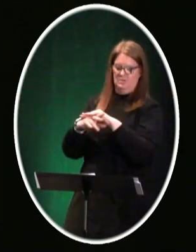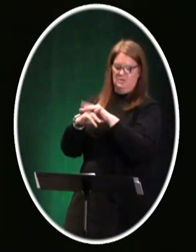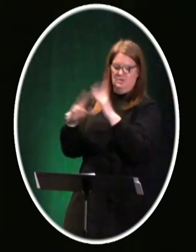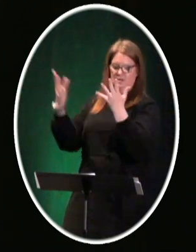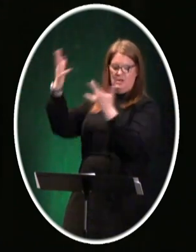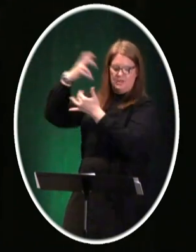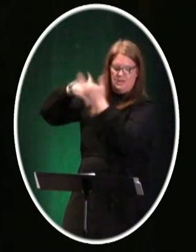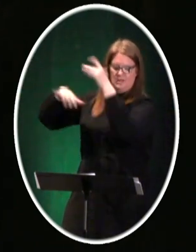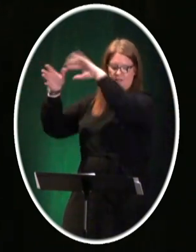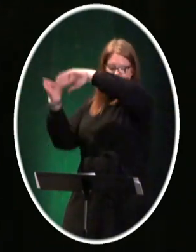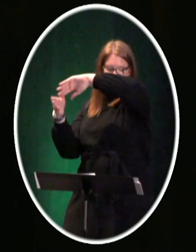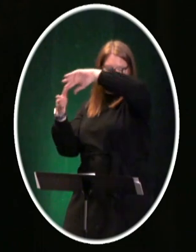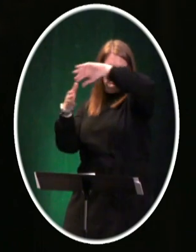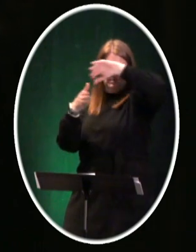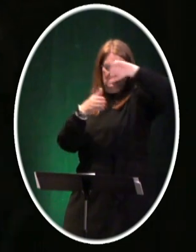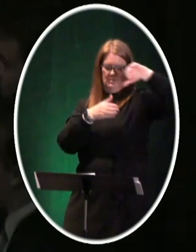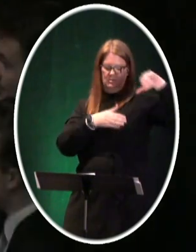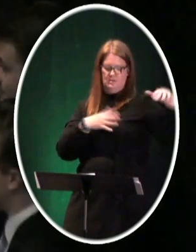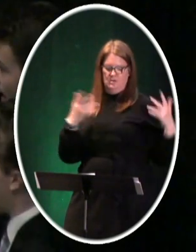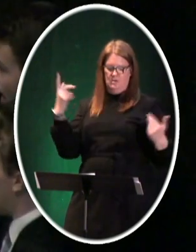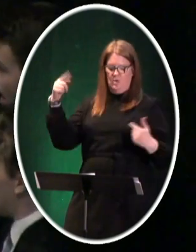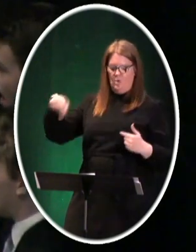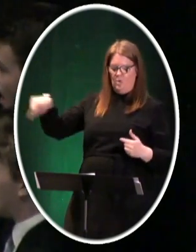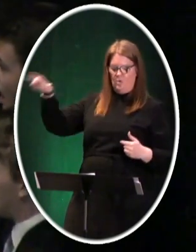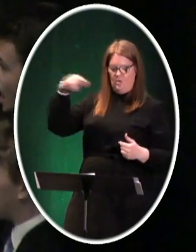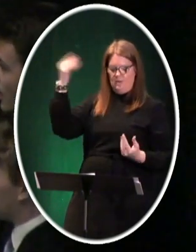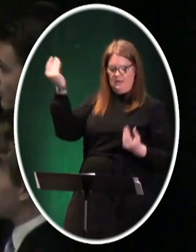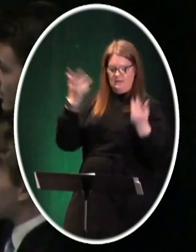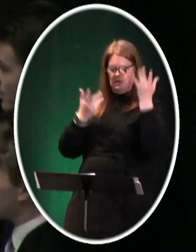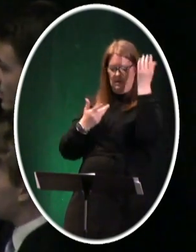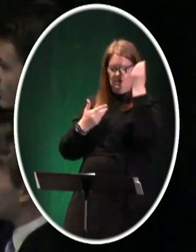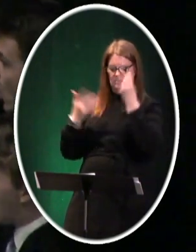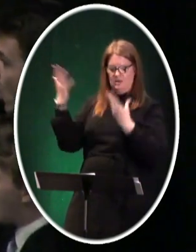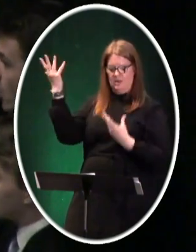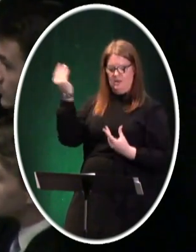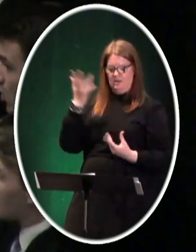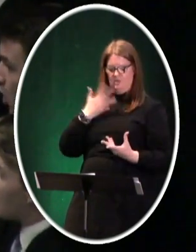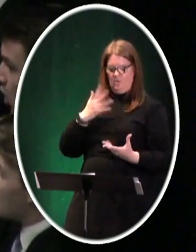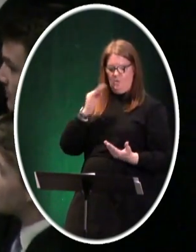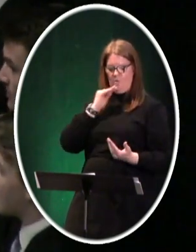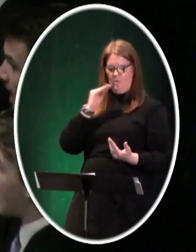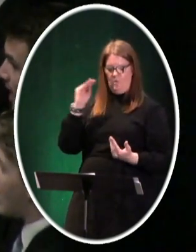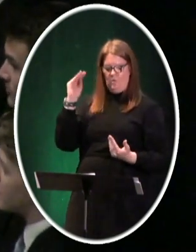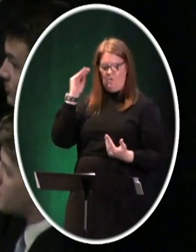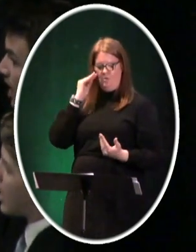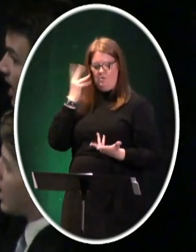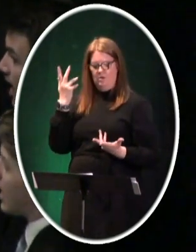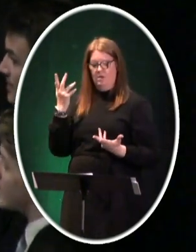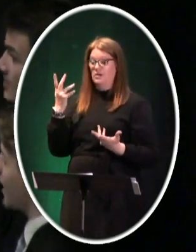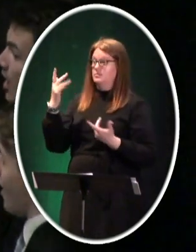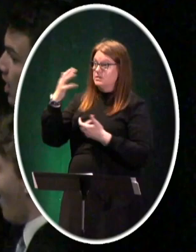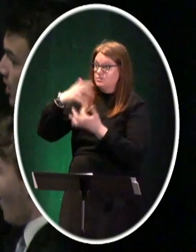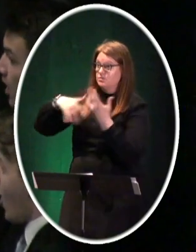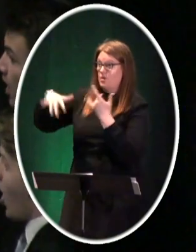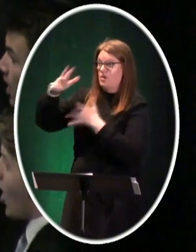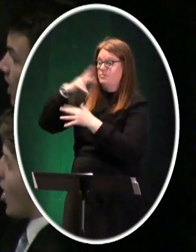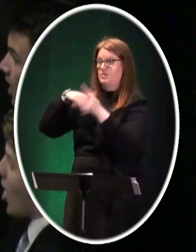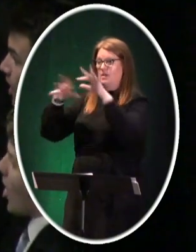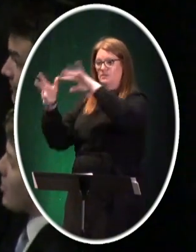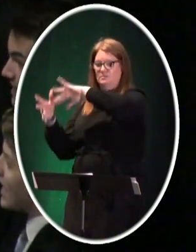unclouded sky. Oh, they tell me when the storm clouds rise. Oh,